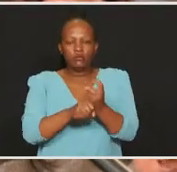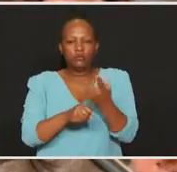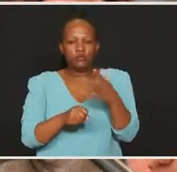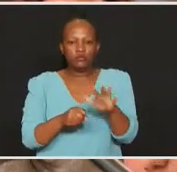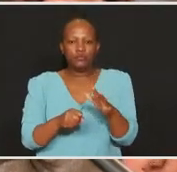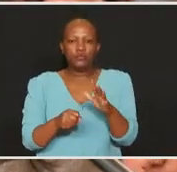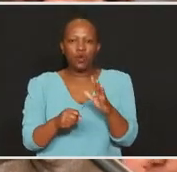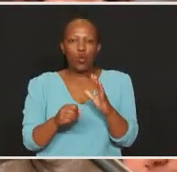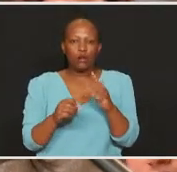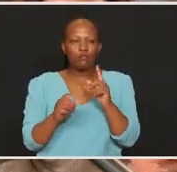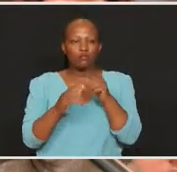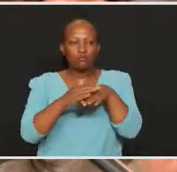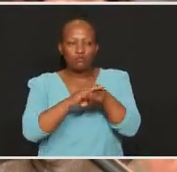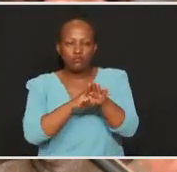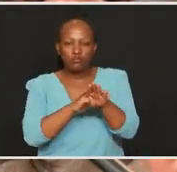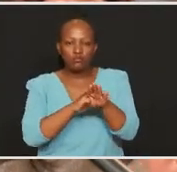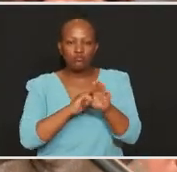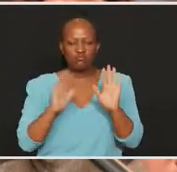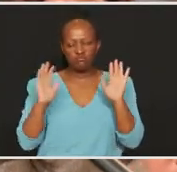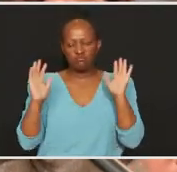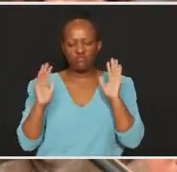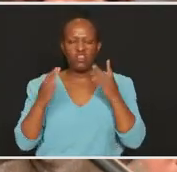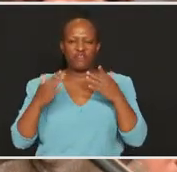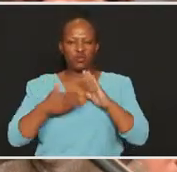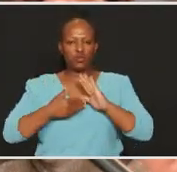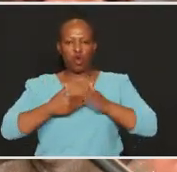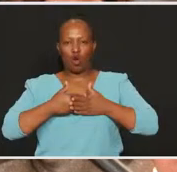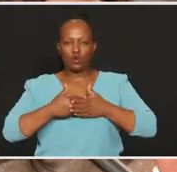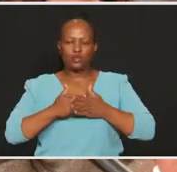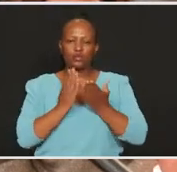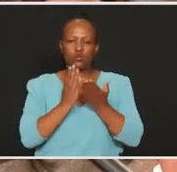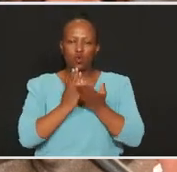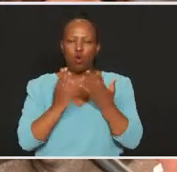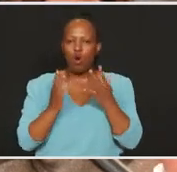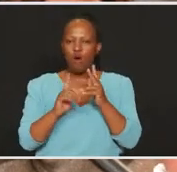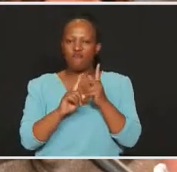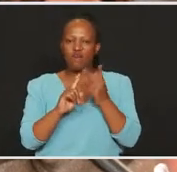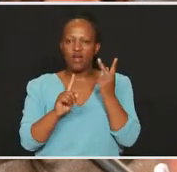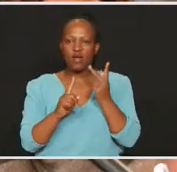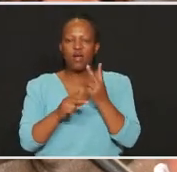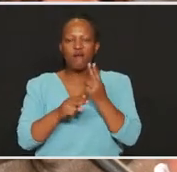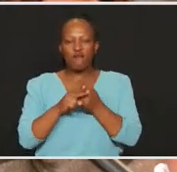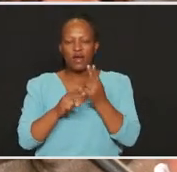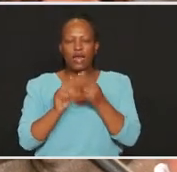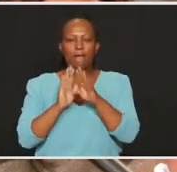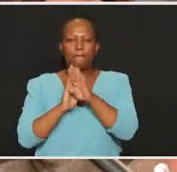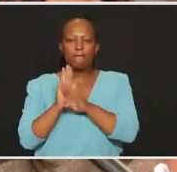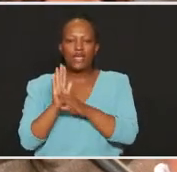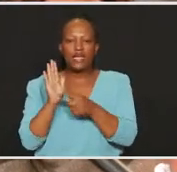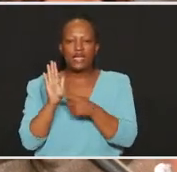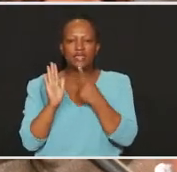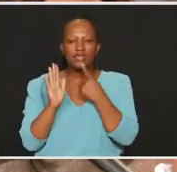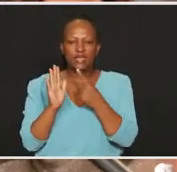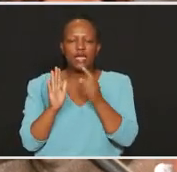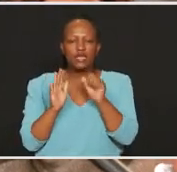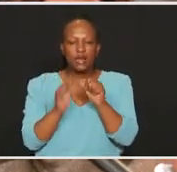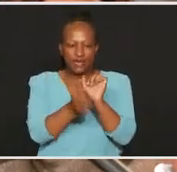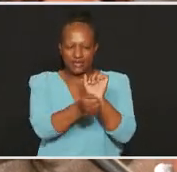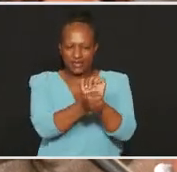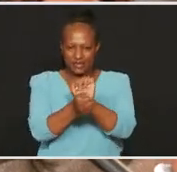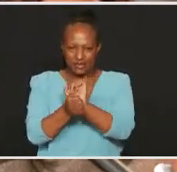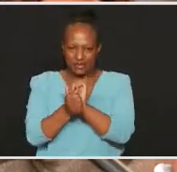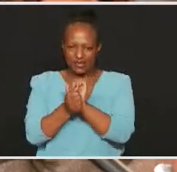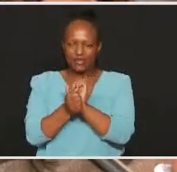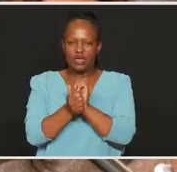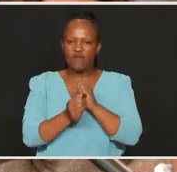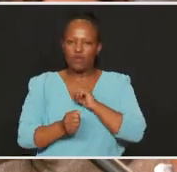they resort to closing the schools or resort to violence so we really appreciate that finally this Bill is saying they must get arrested and then